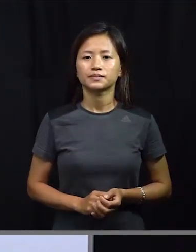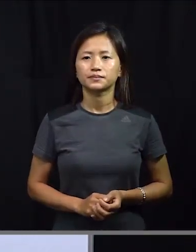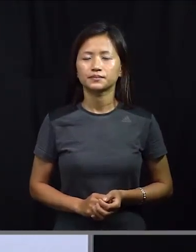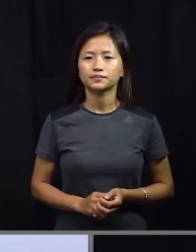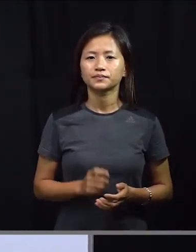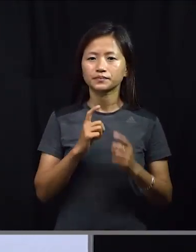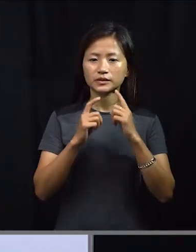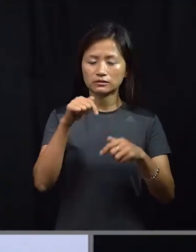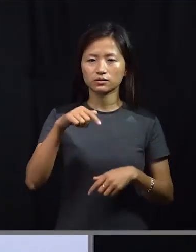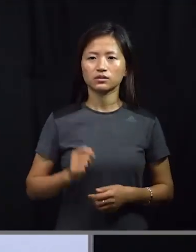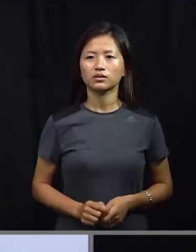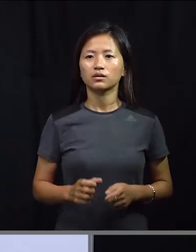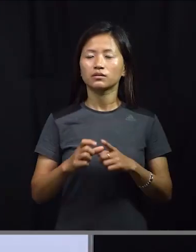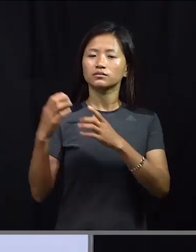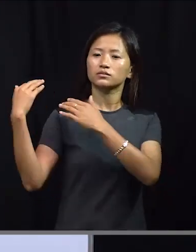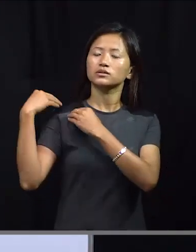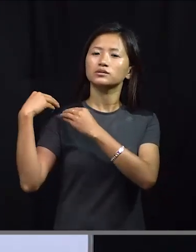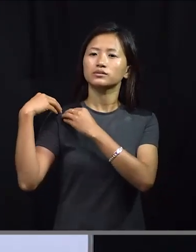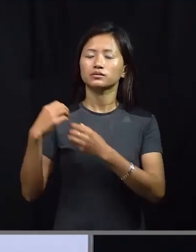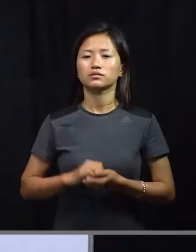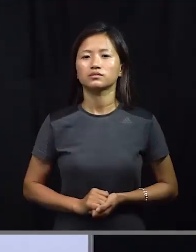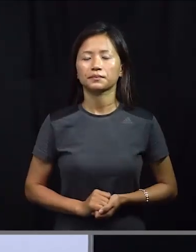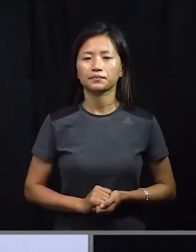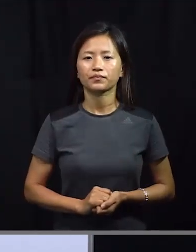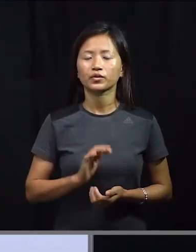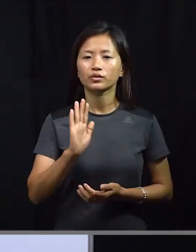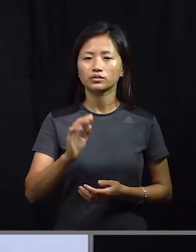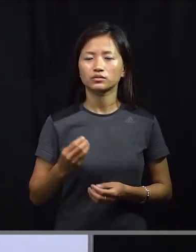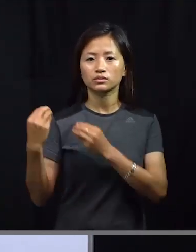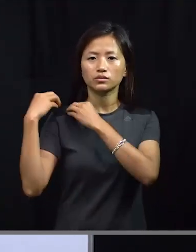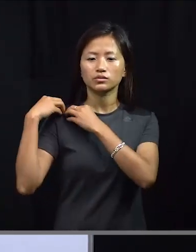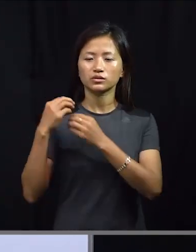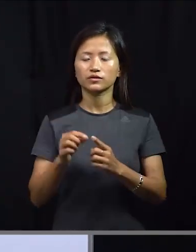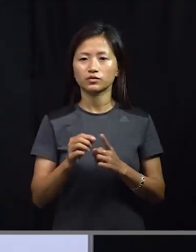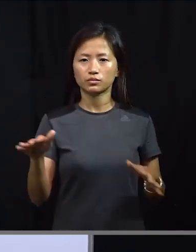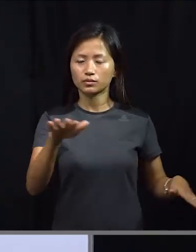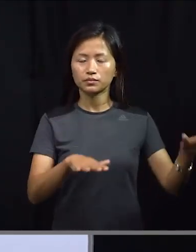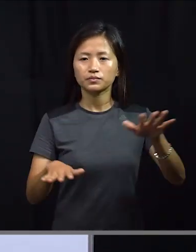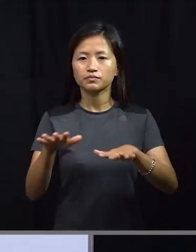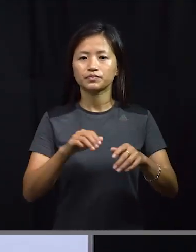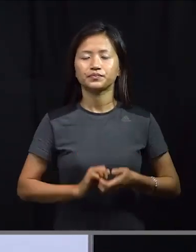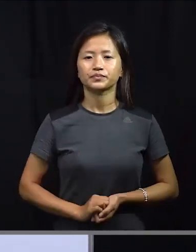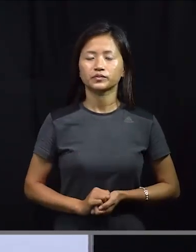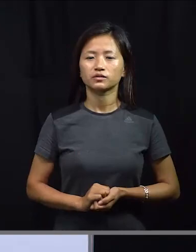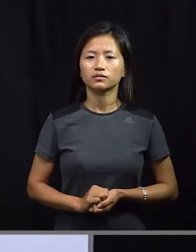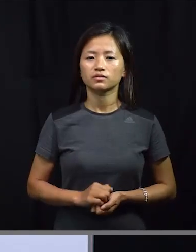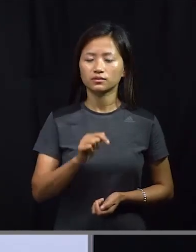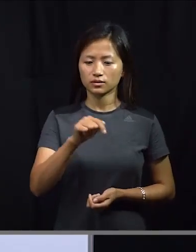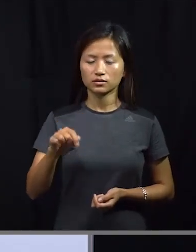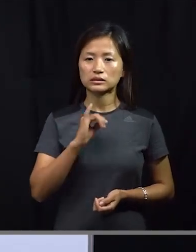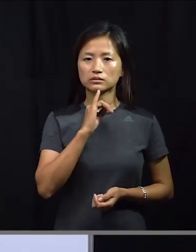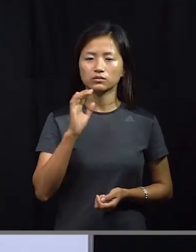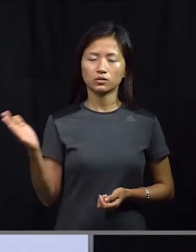just now. Duty. Dharma means the duty which they have to perform. The next is called as